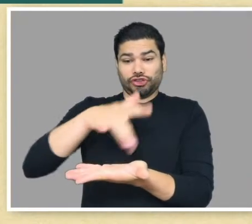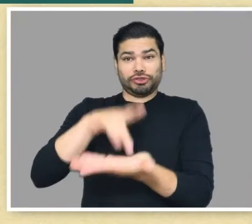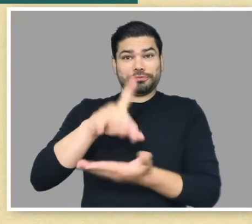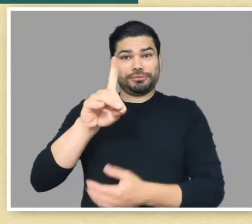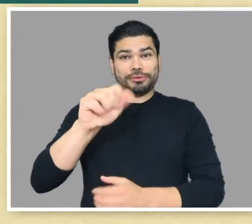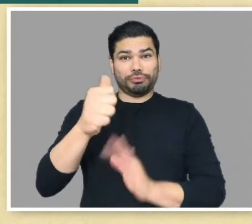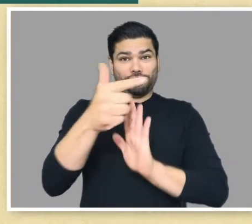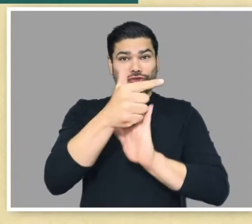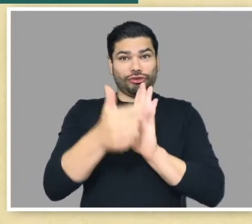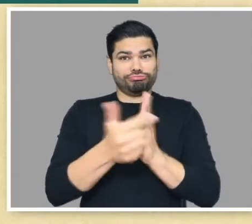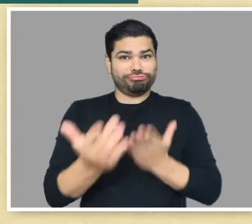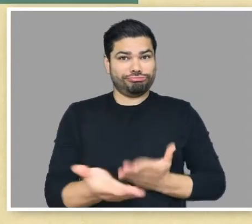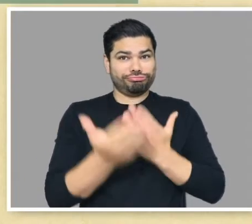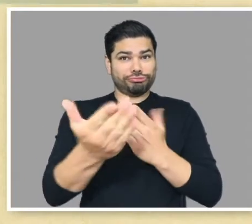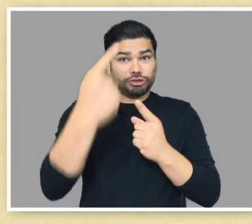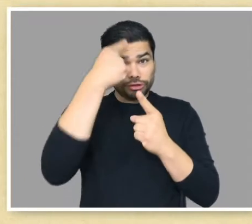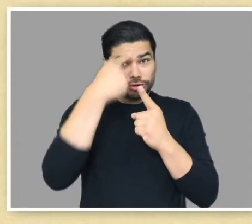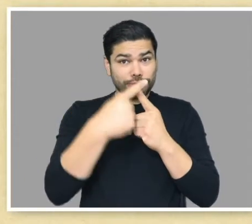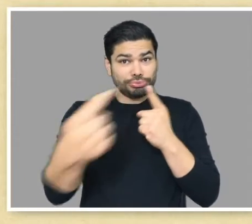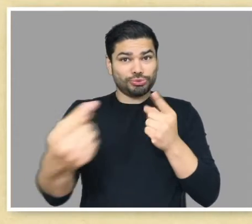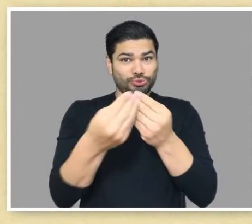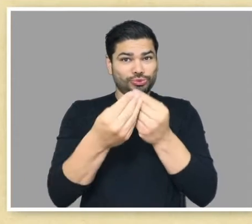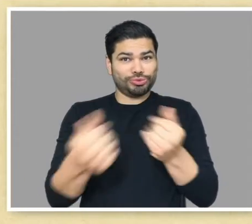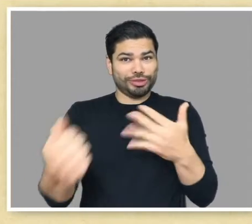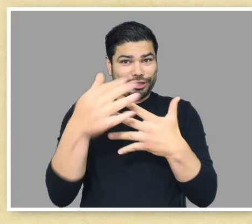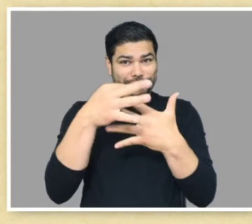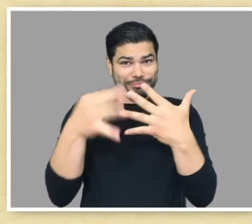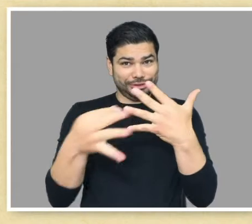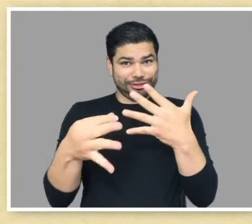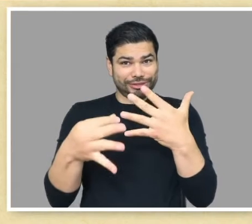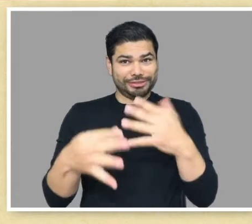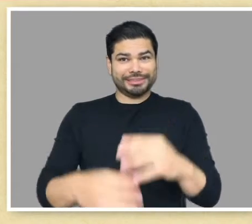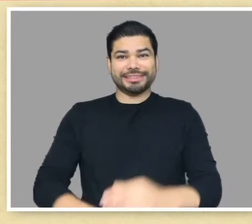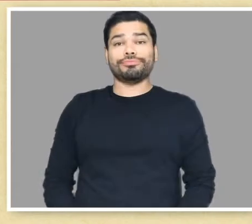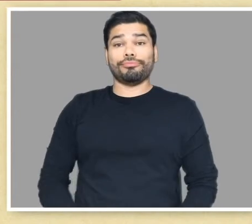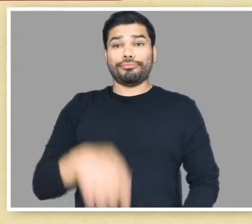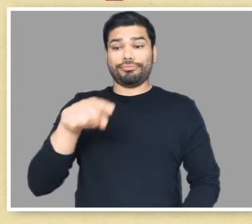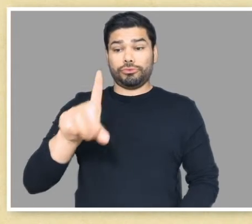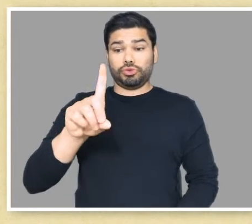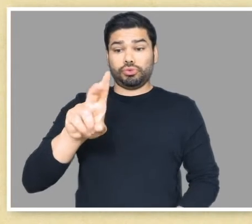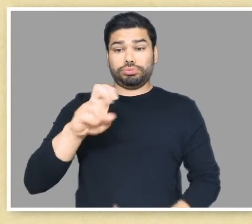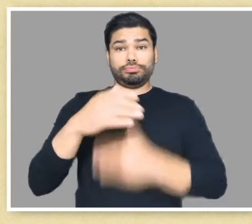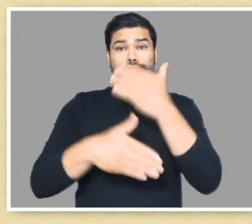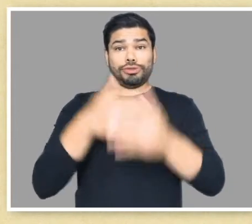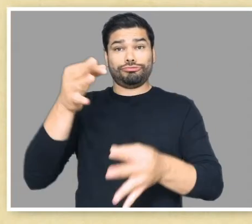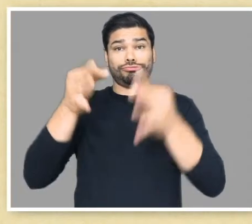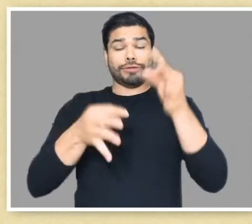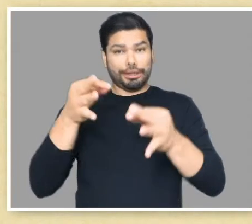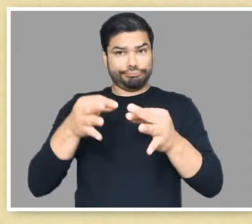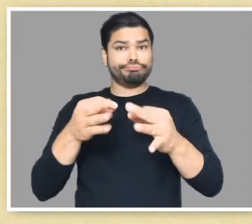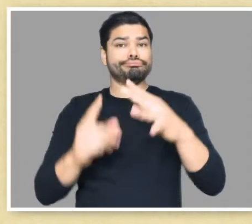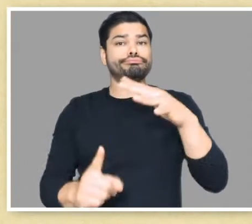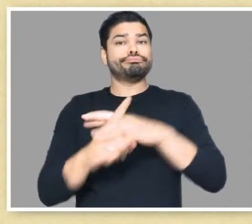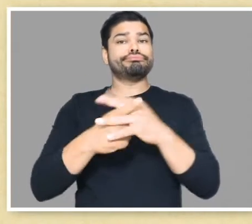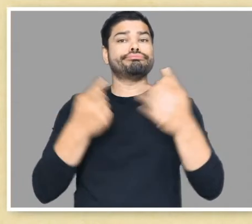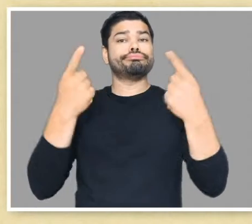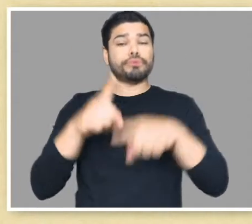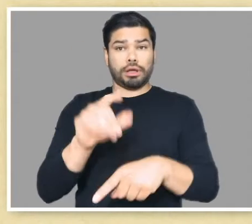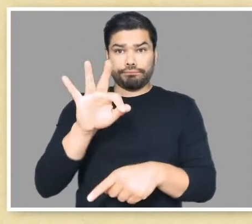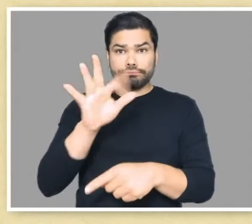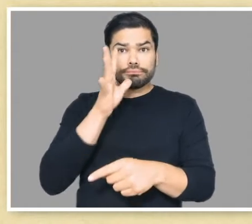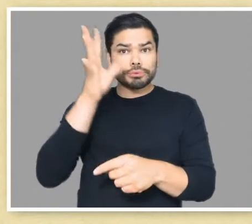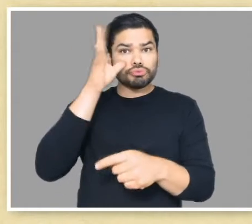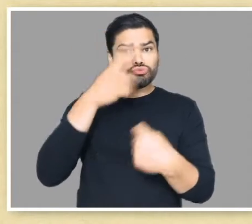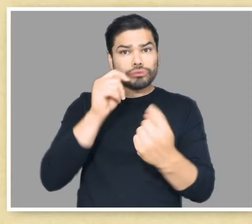The Arizona Center for Disability Law presents Dispute Resolution Options. Due process hearings.